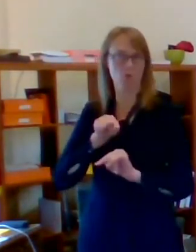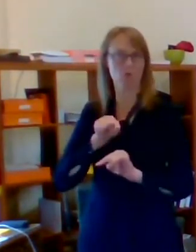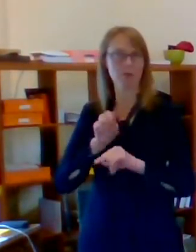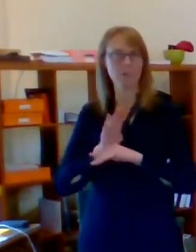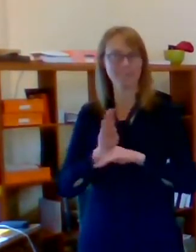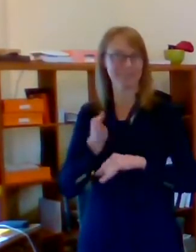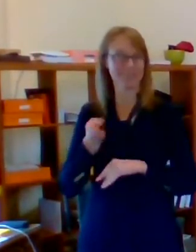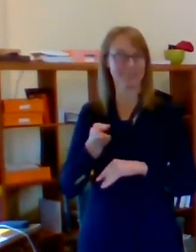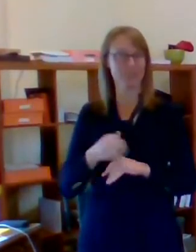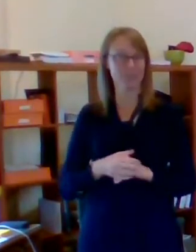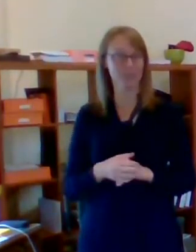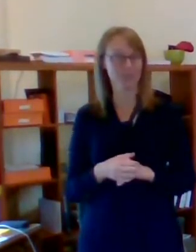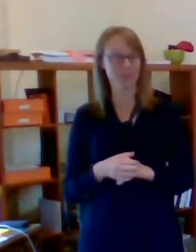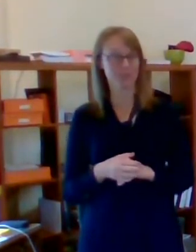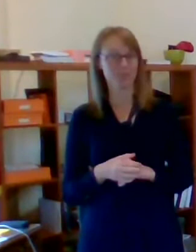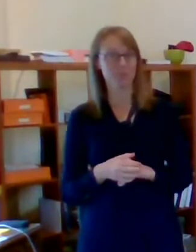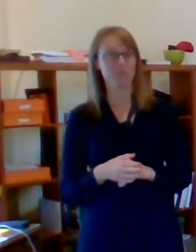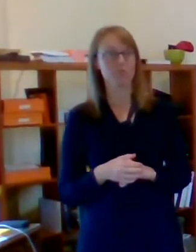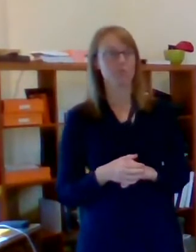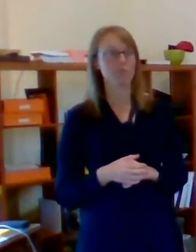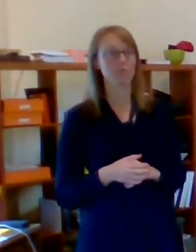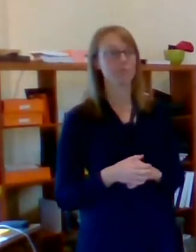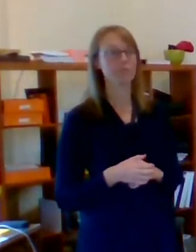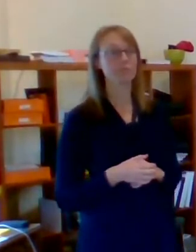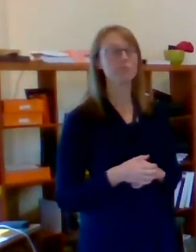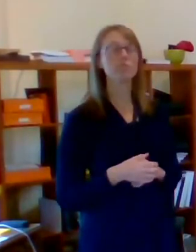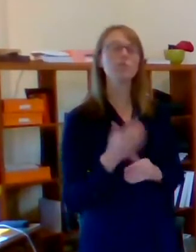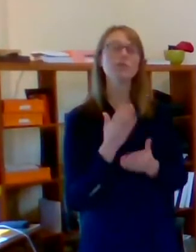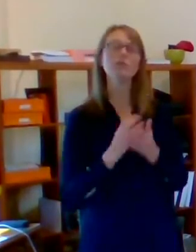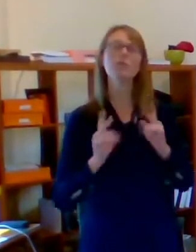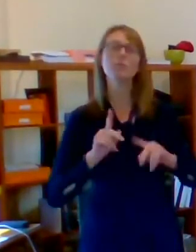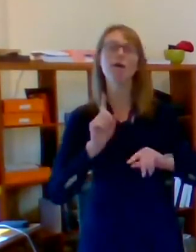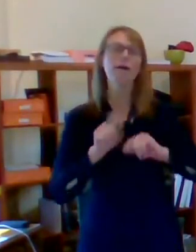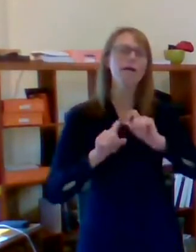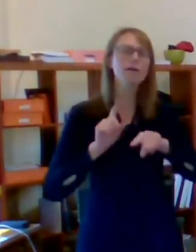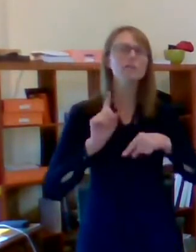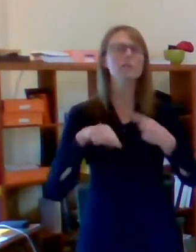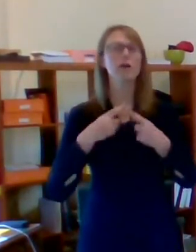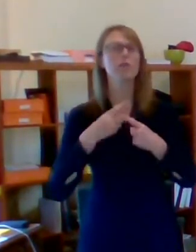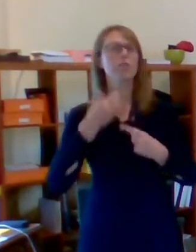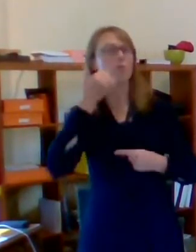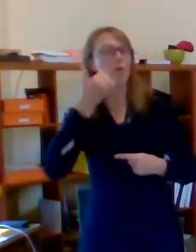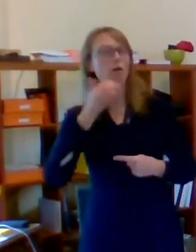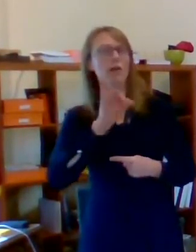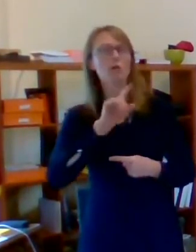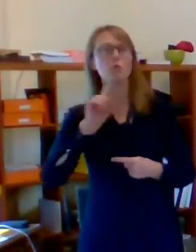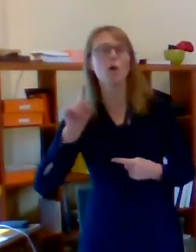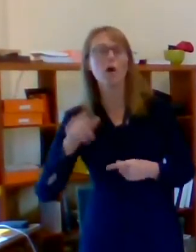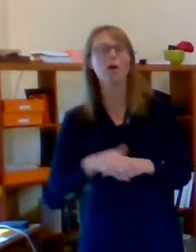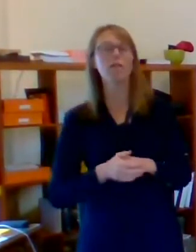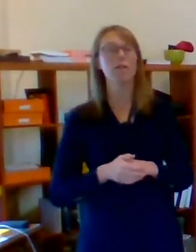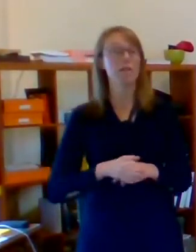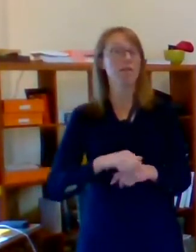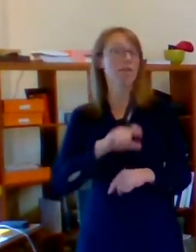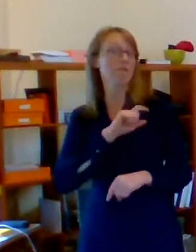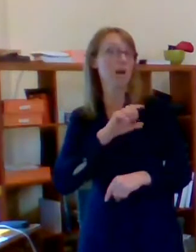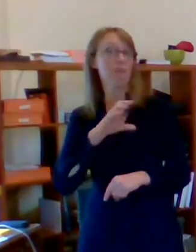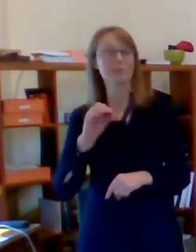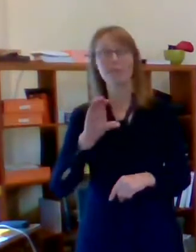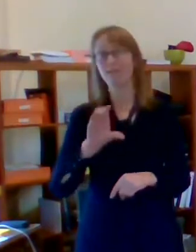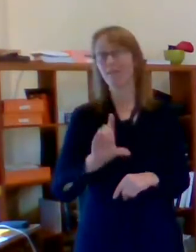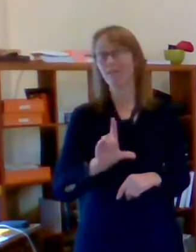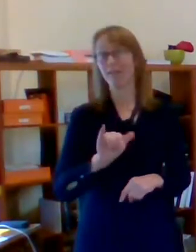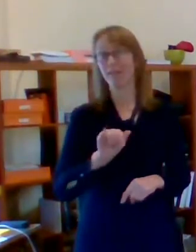way. We got a couple of questions submitted about 911 and Cops and Clinicians program.